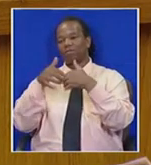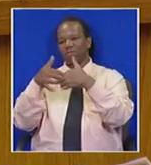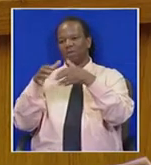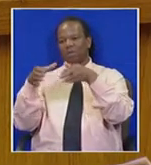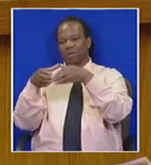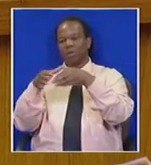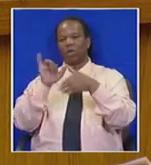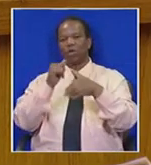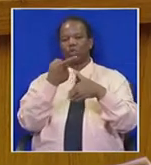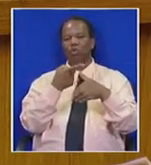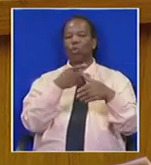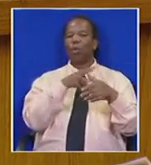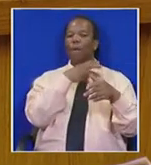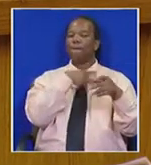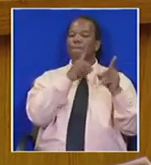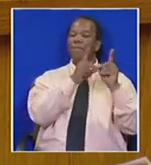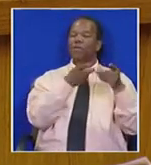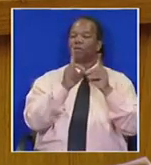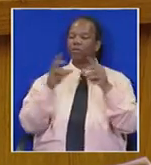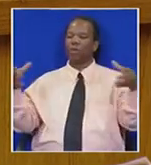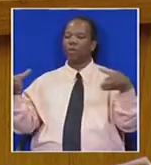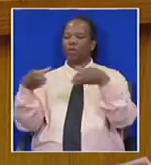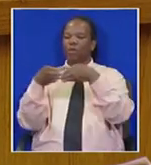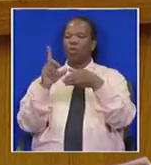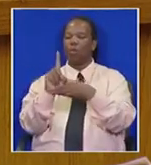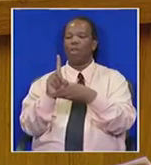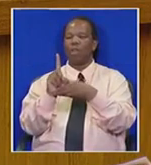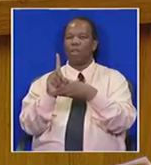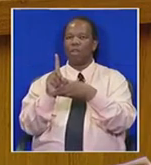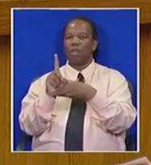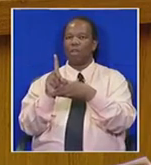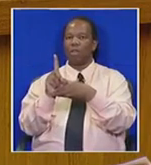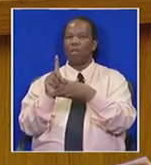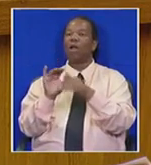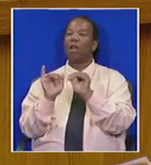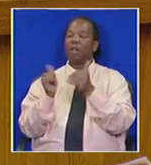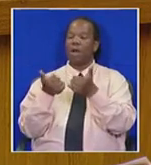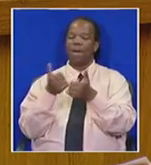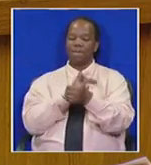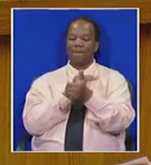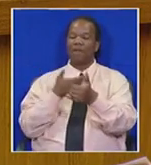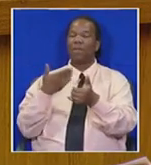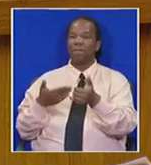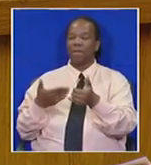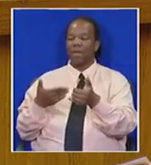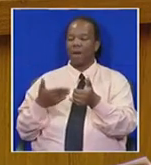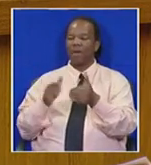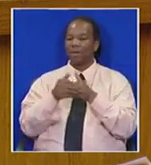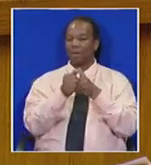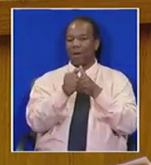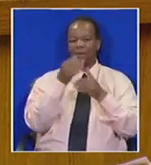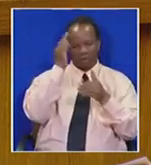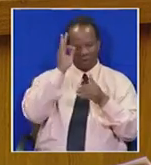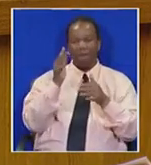2 ministries in the presidency were merged. We now have a mandate paper that guides government. We need to strengthen these